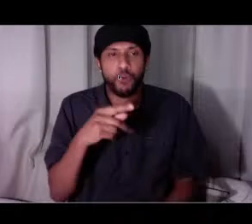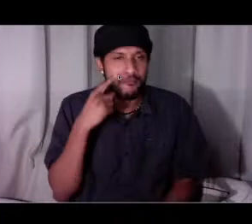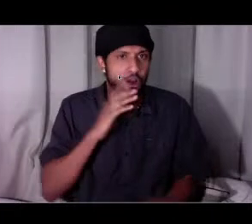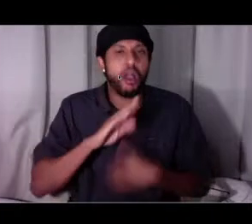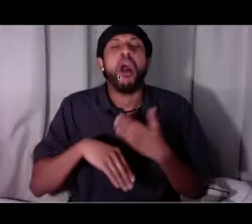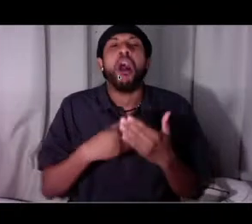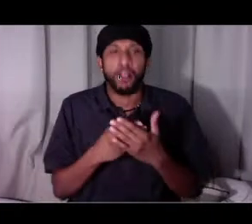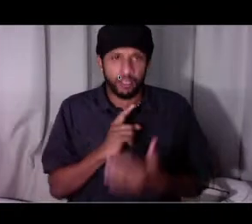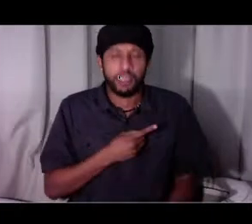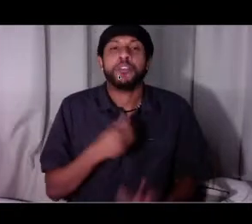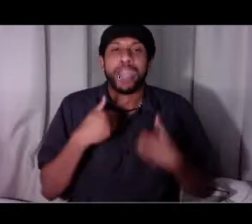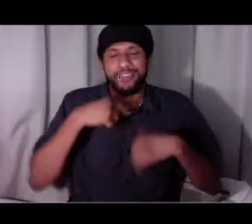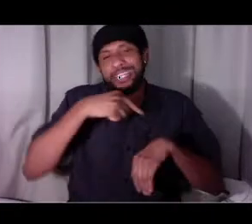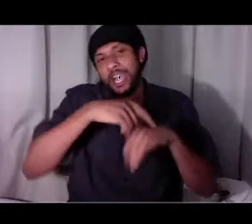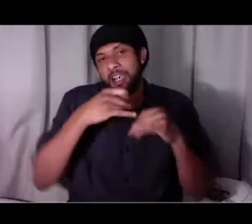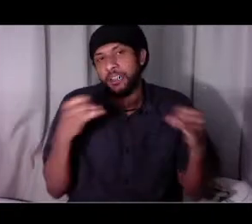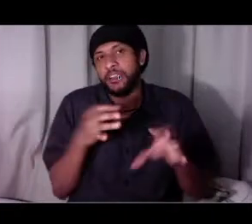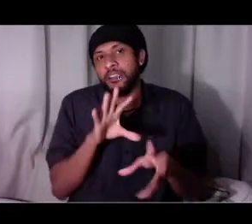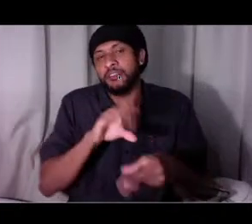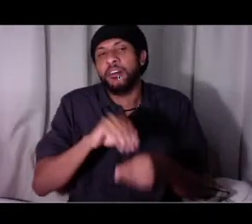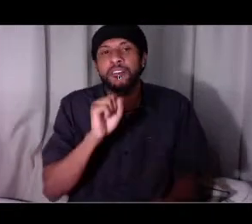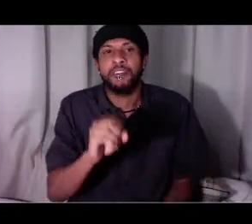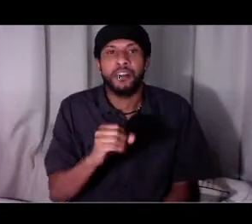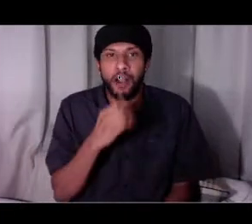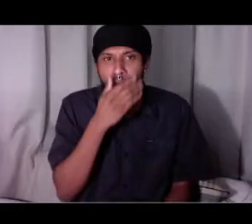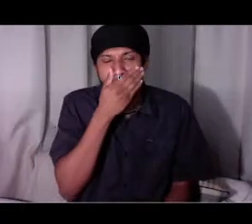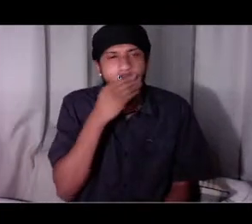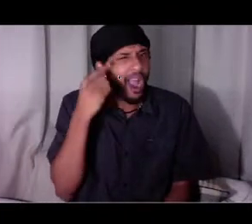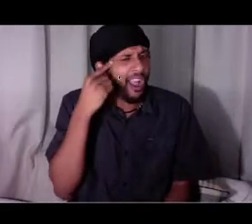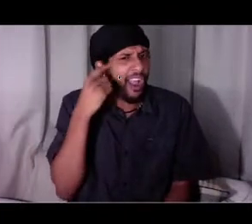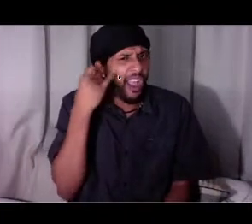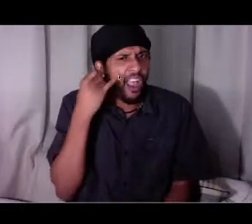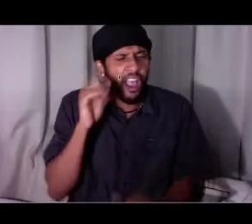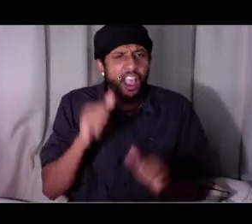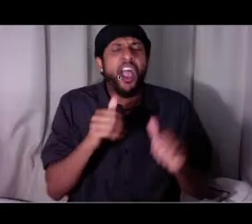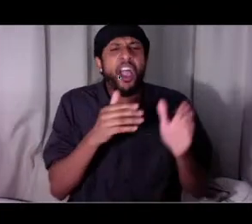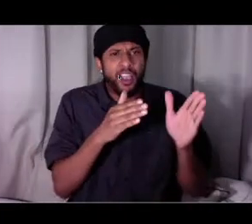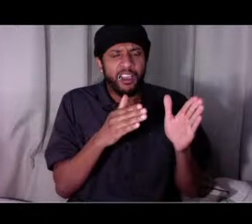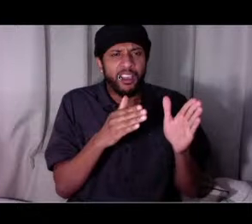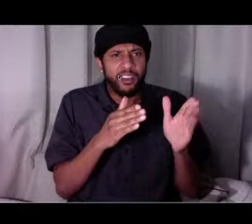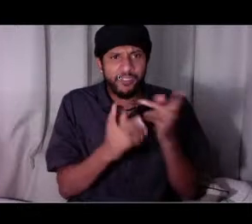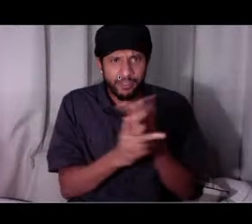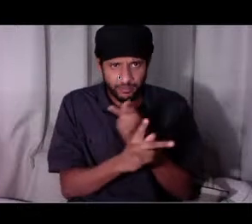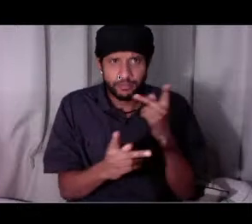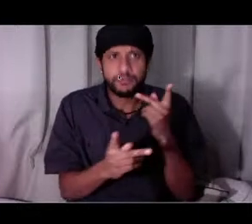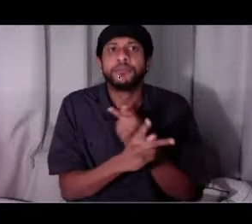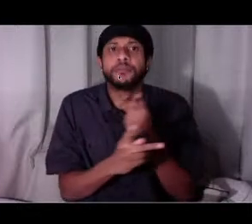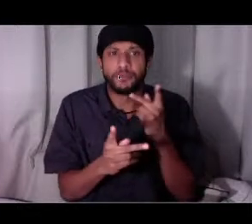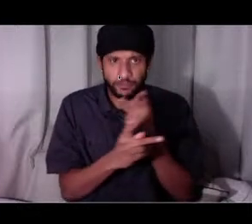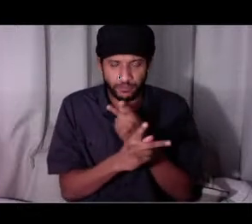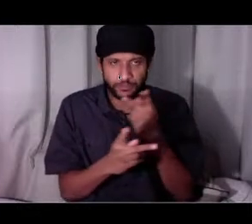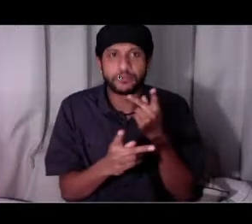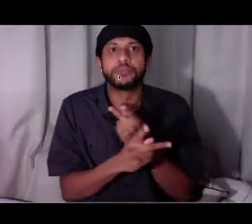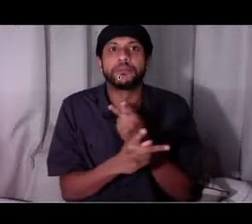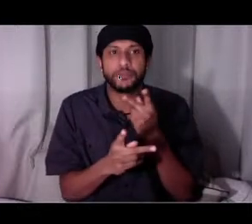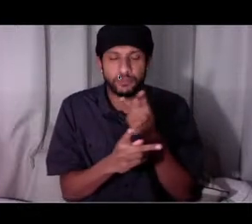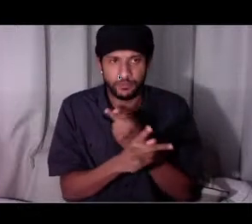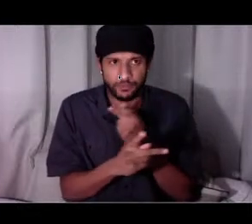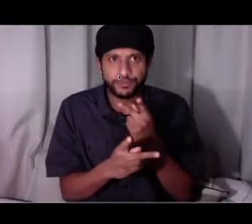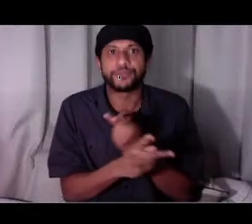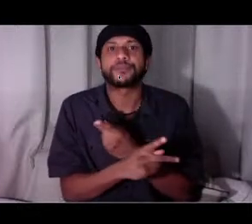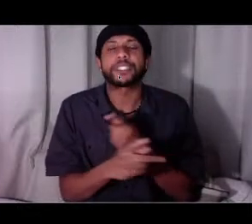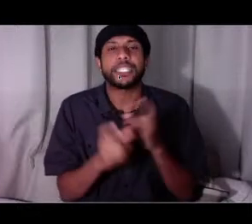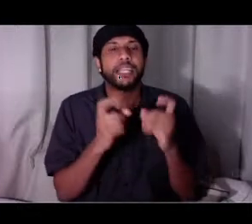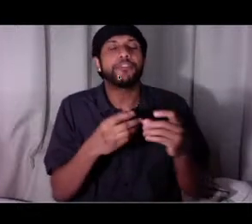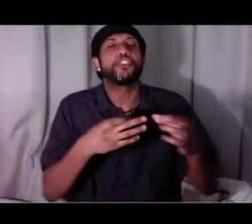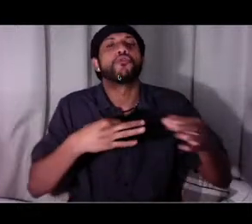we are there is a timeline involved so um I think if we can formulate that in the um in in giving direction